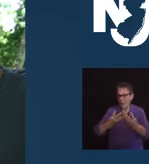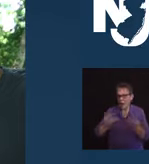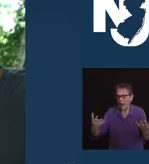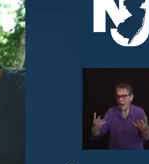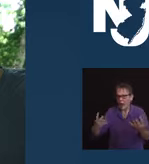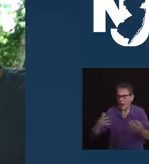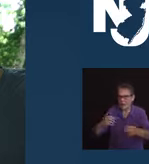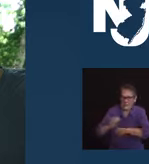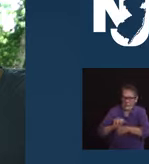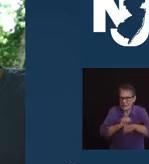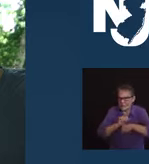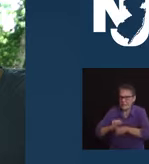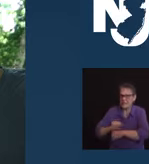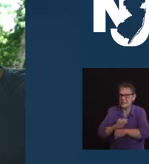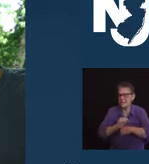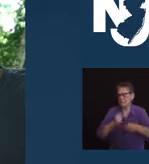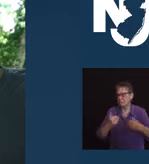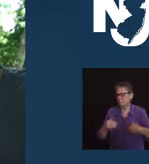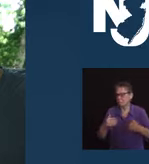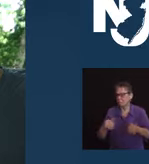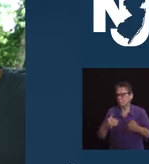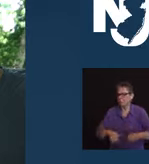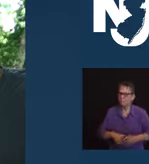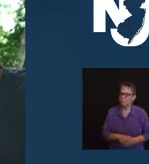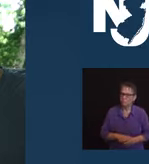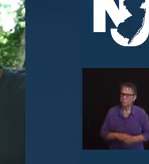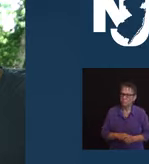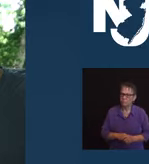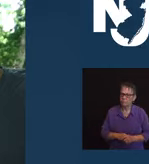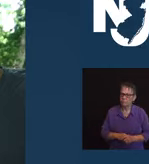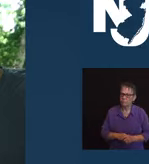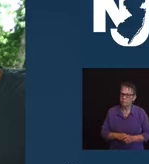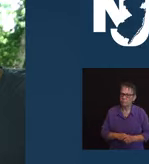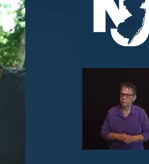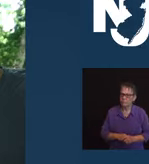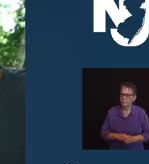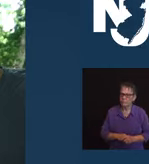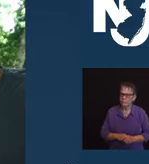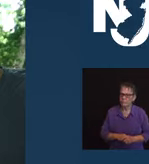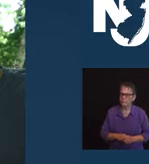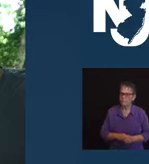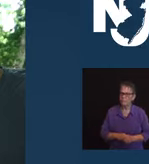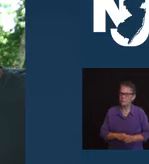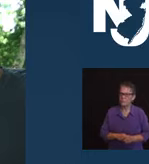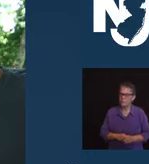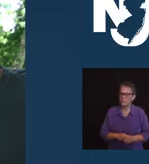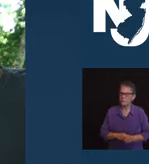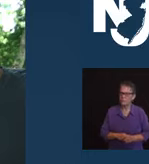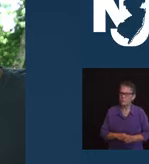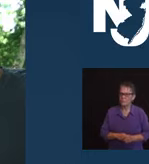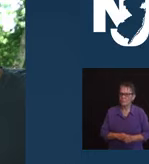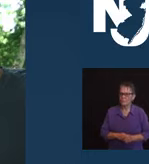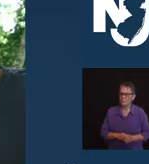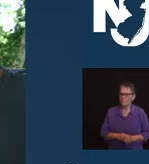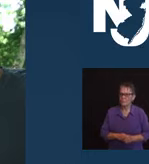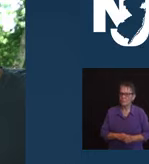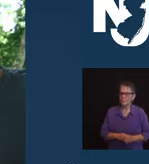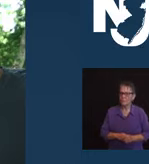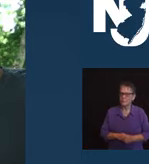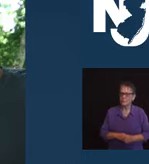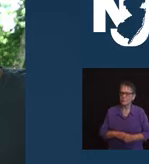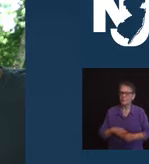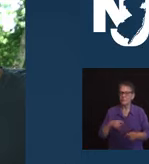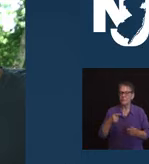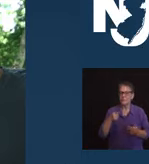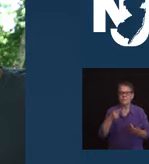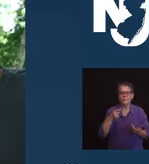last Wednesday. She also, in this case, Jane leaves behind her constant companion and beloved